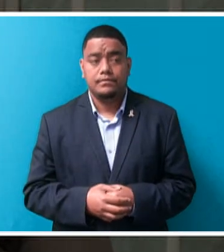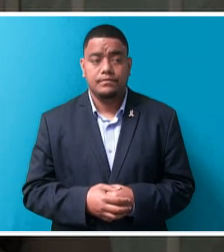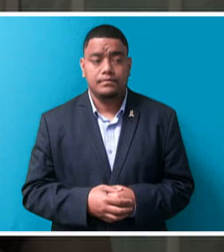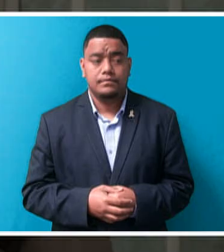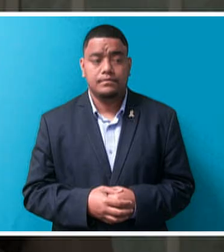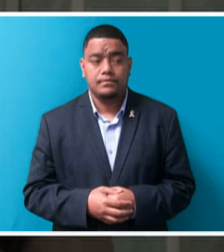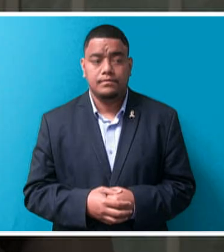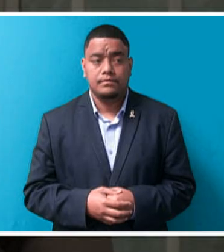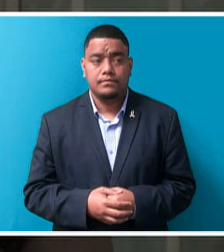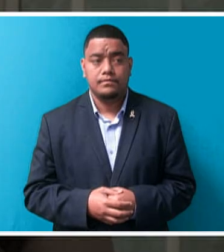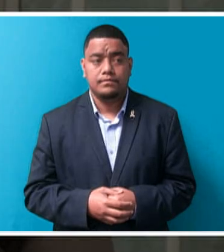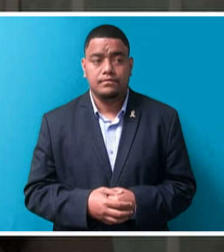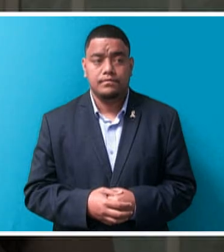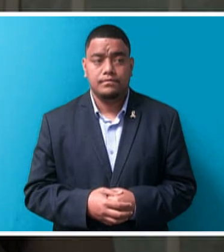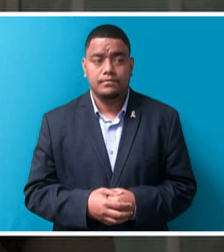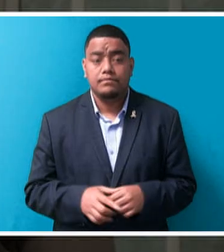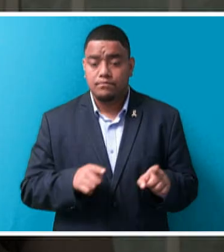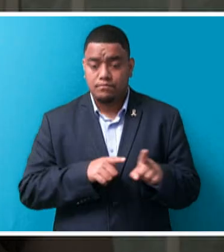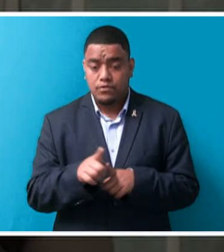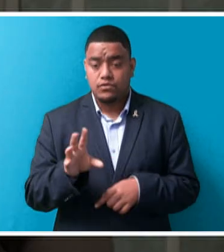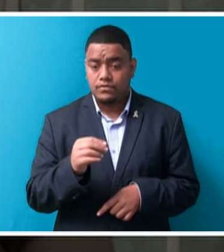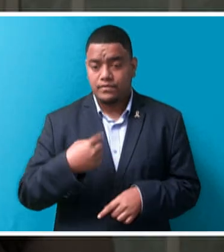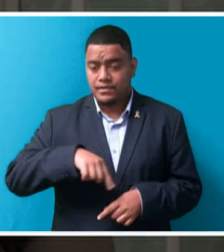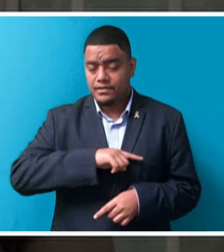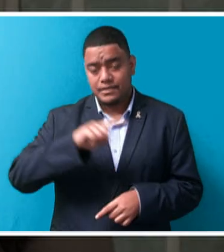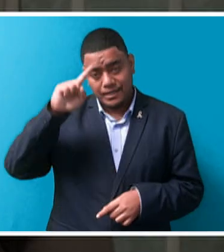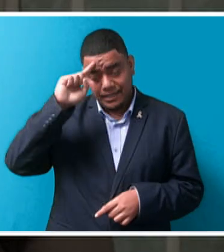you most of all would understand